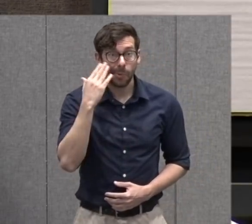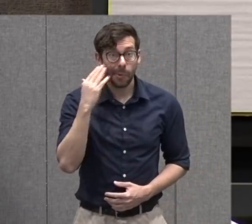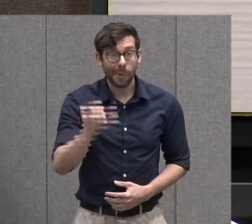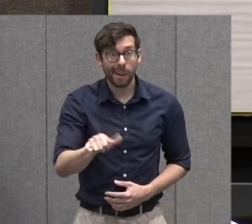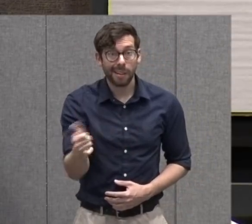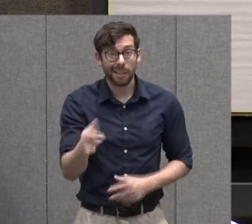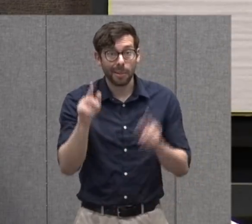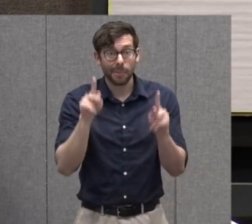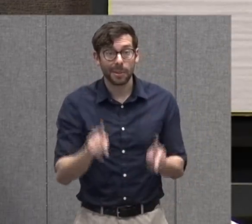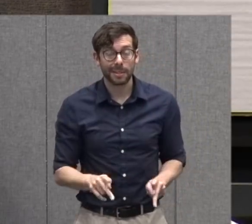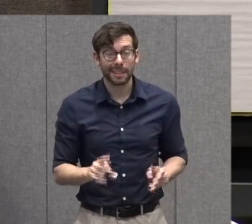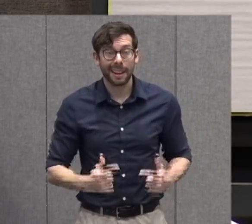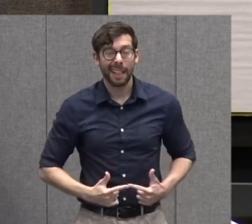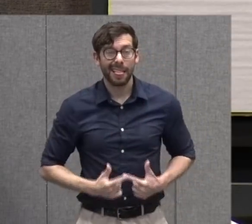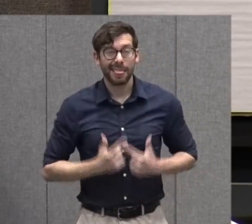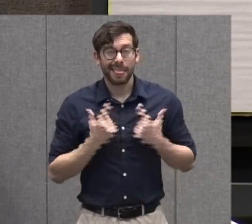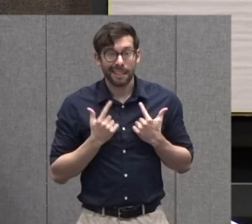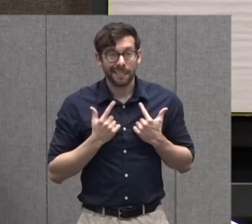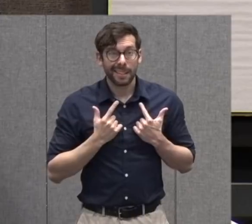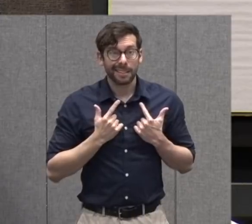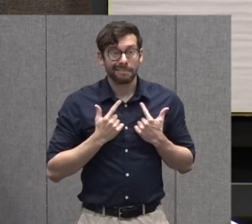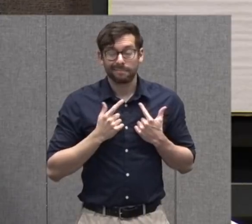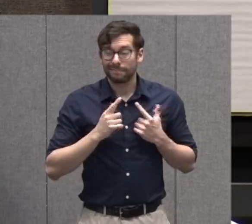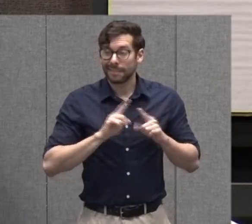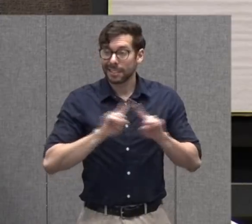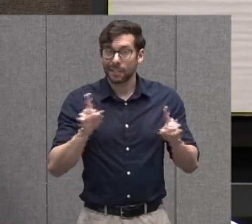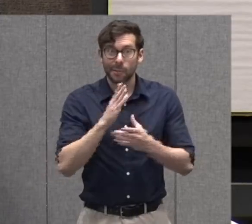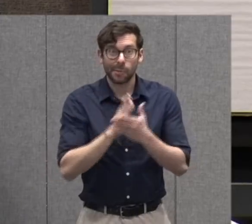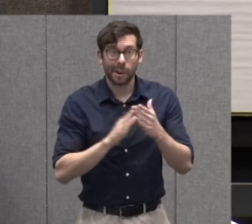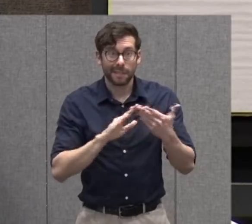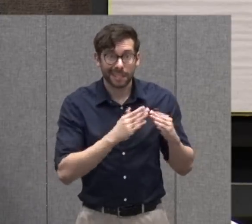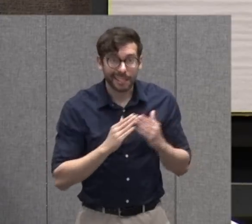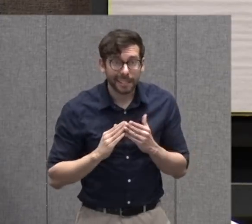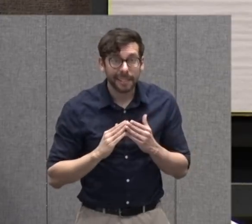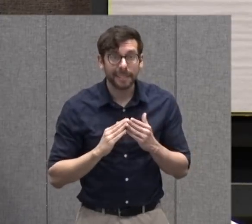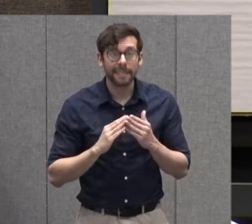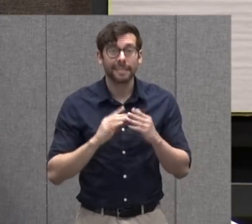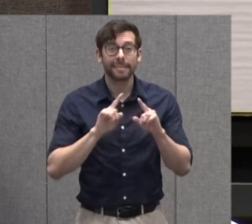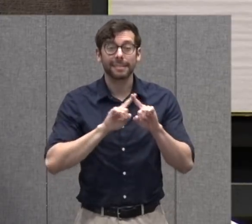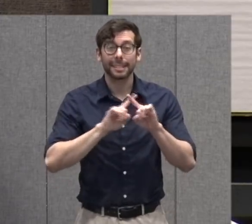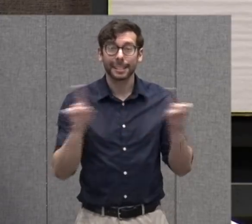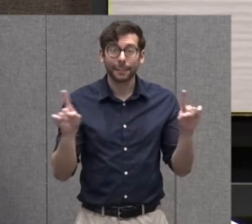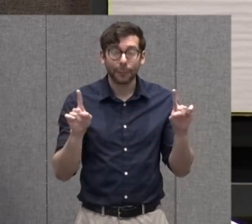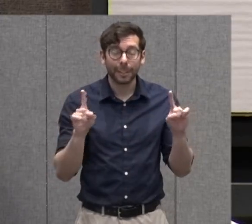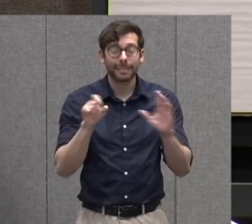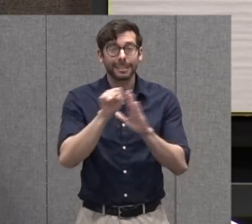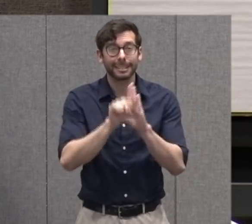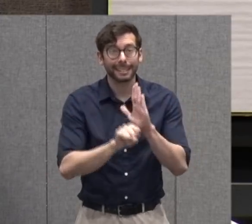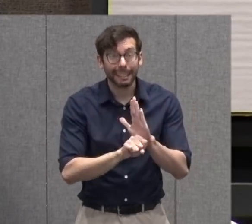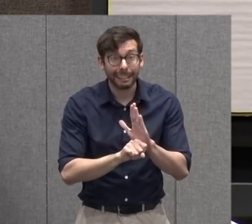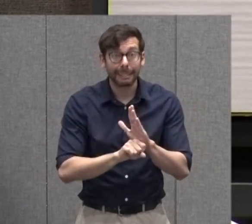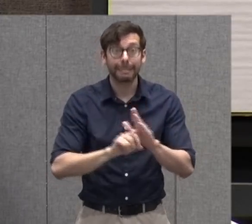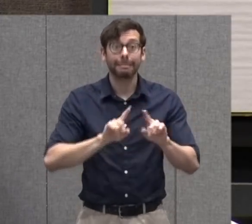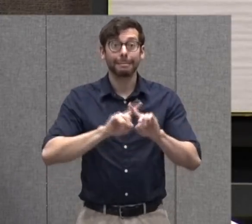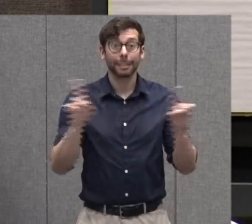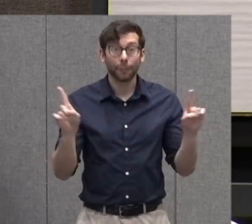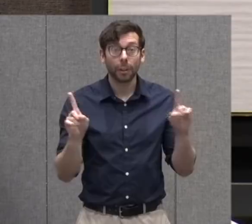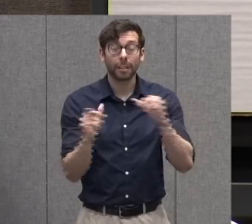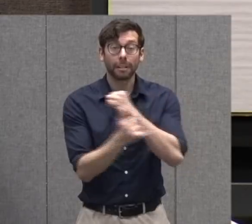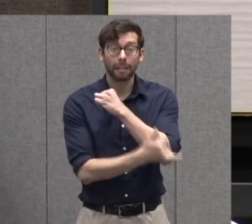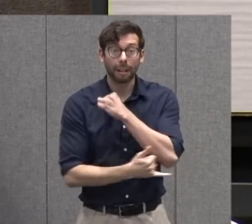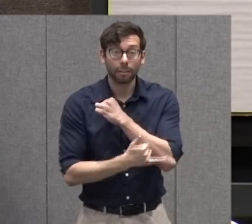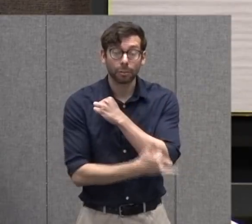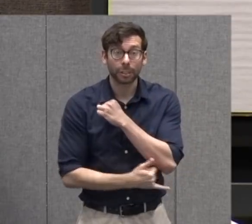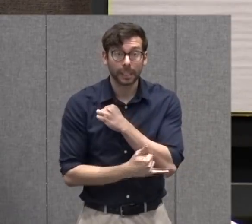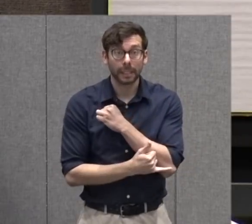or town where you live? Or do you know someone who lives in another state? Maybe another country? Do you ever talk